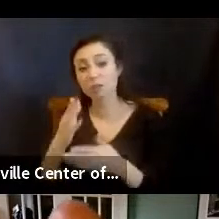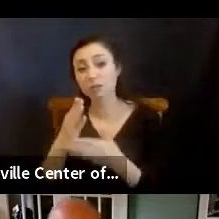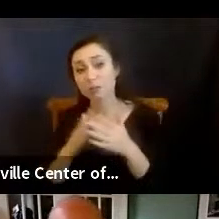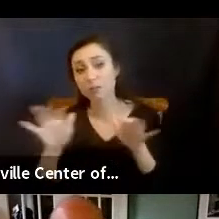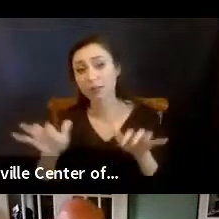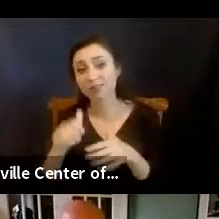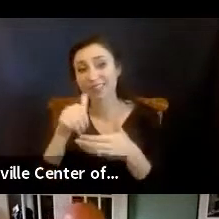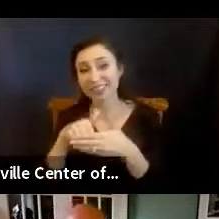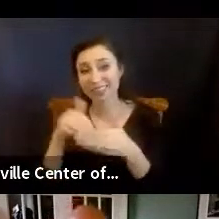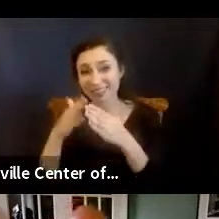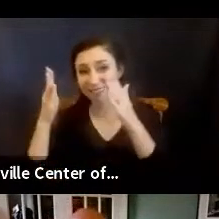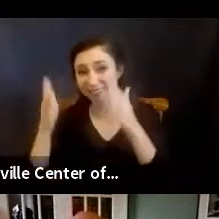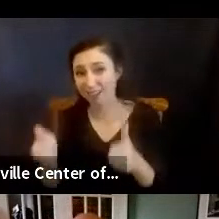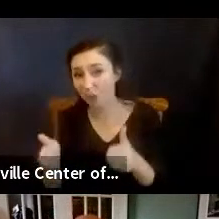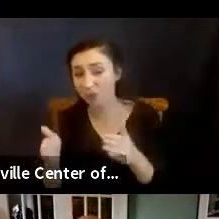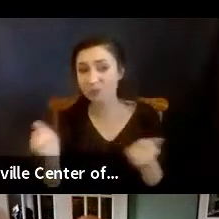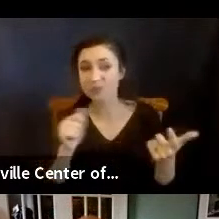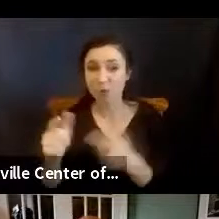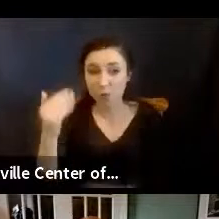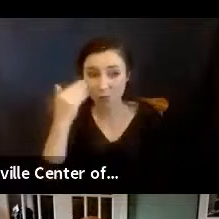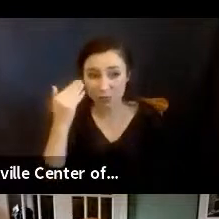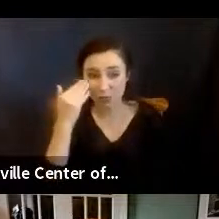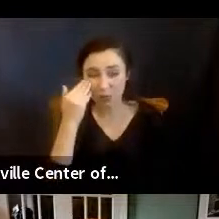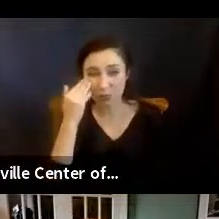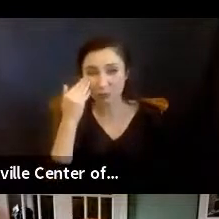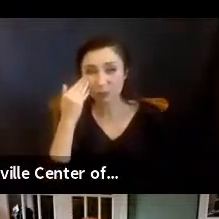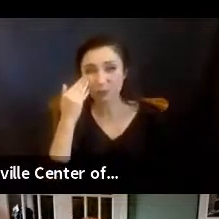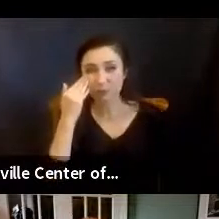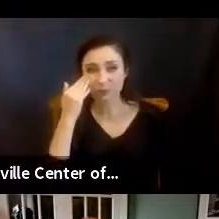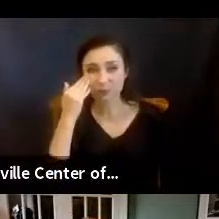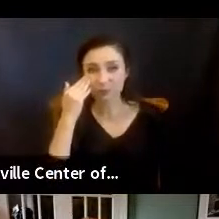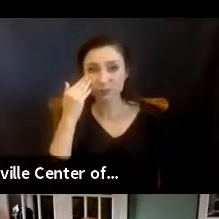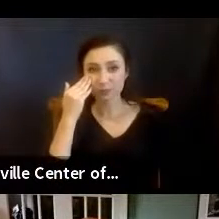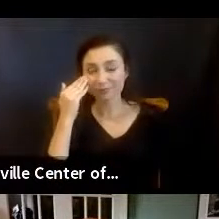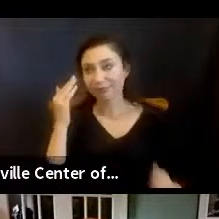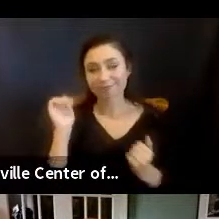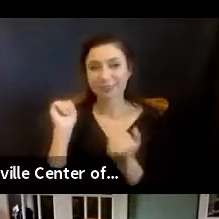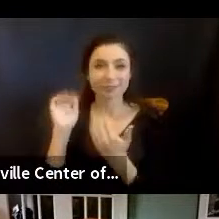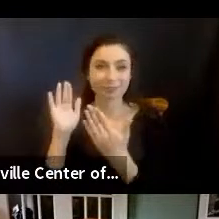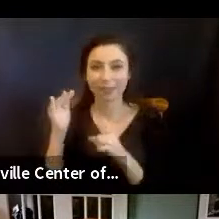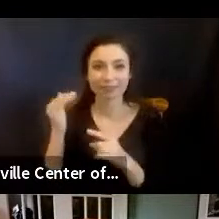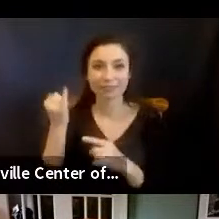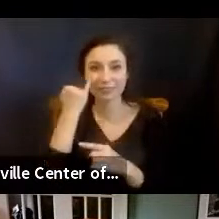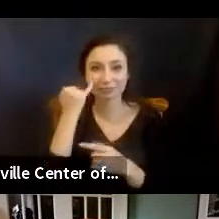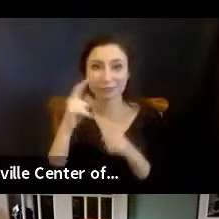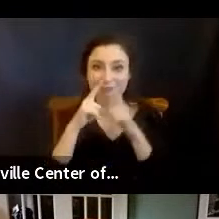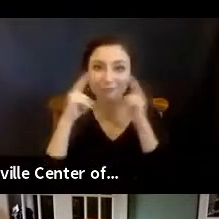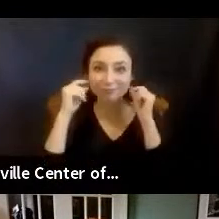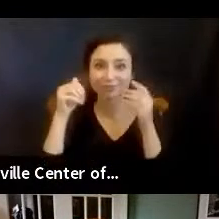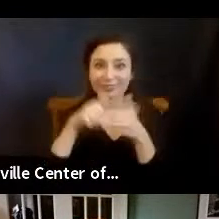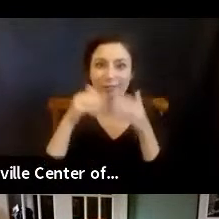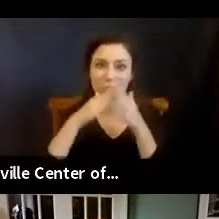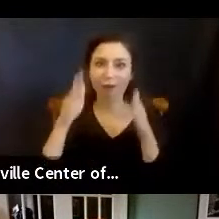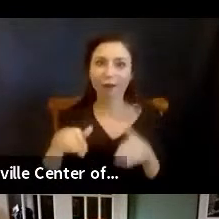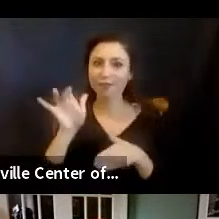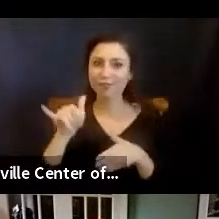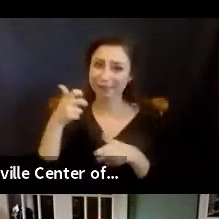the household, where we all know that, let's just face it, wearing a mask in your house is a very difficult thing to